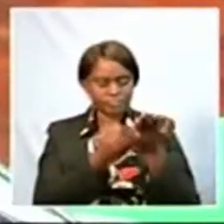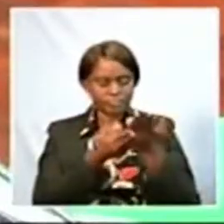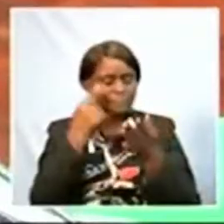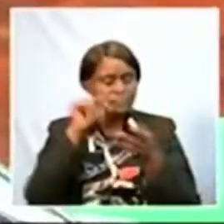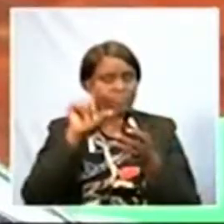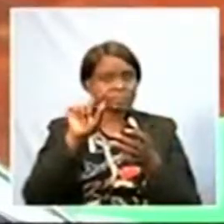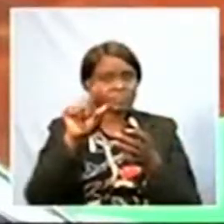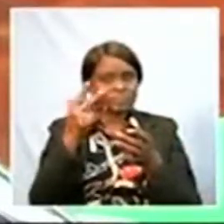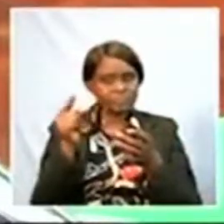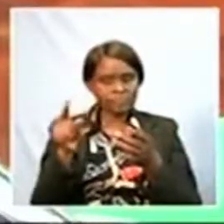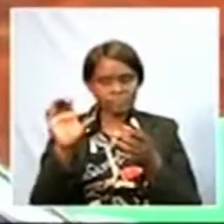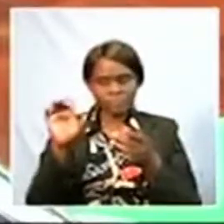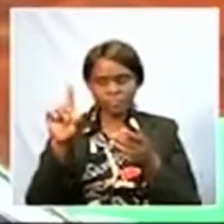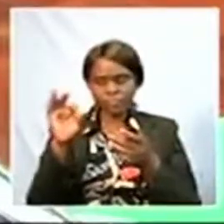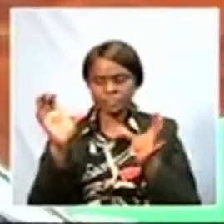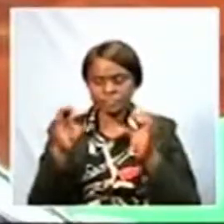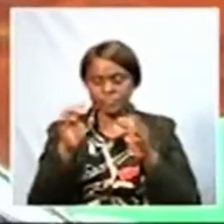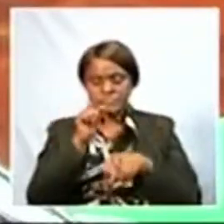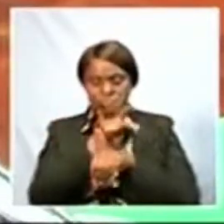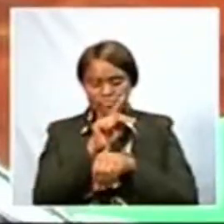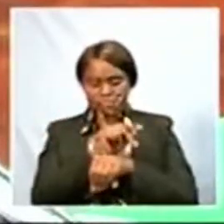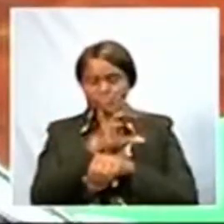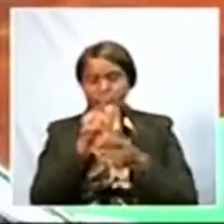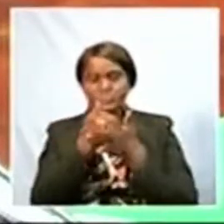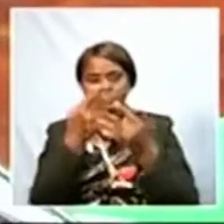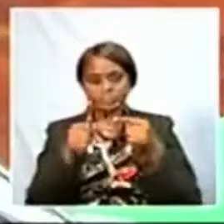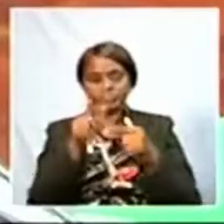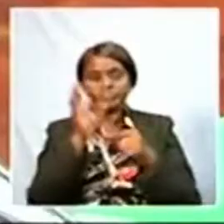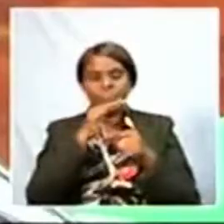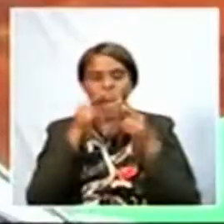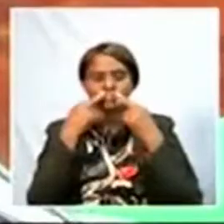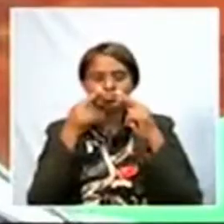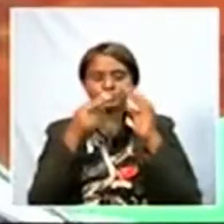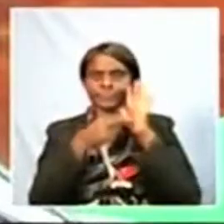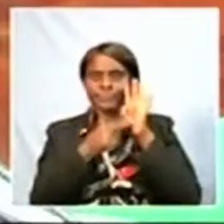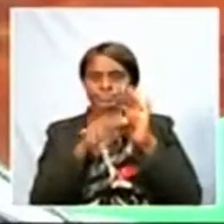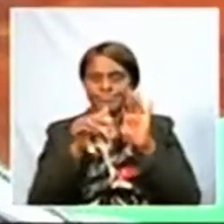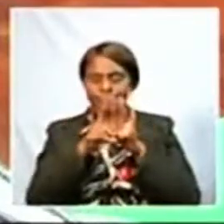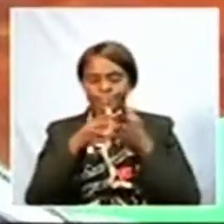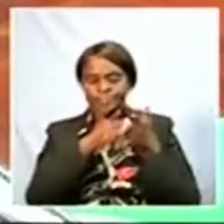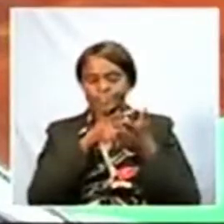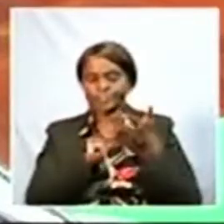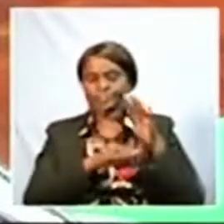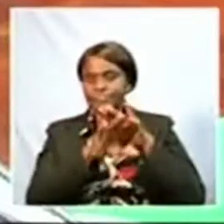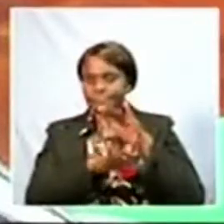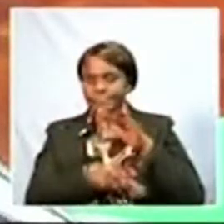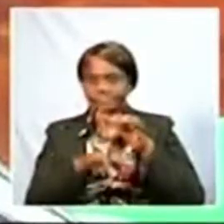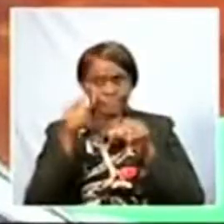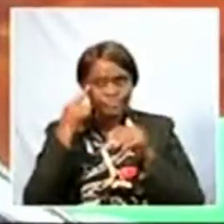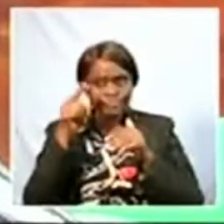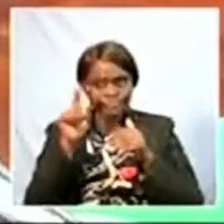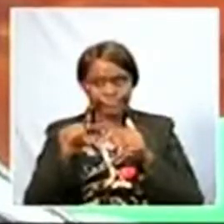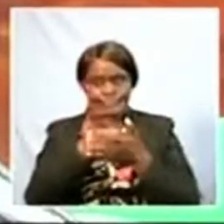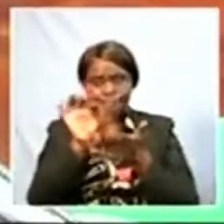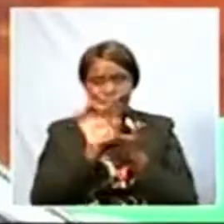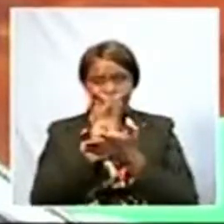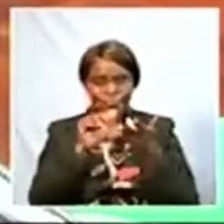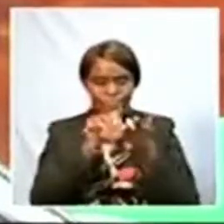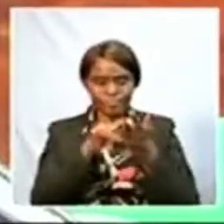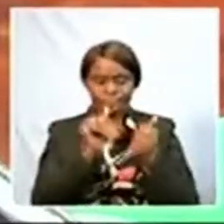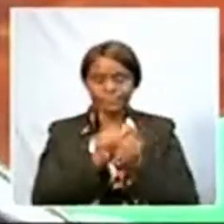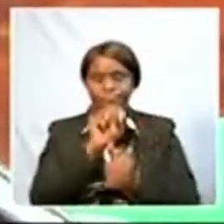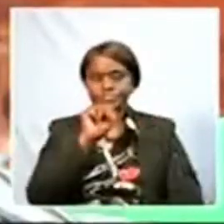2023 CDF community projects was undertaken, and the results are shown in the tables below for CHOMA Central and